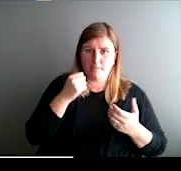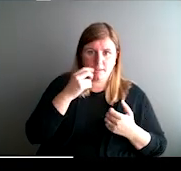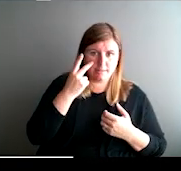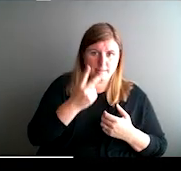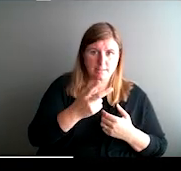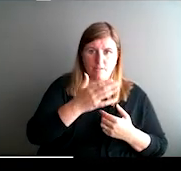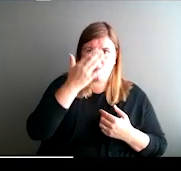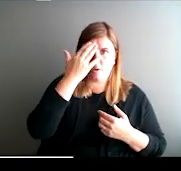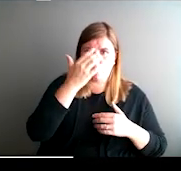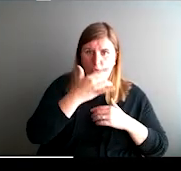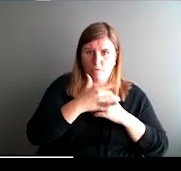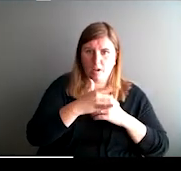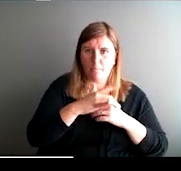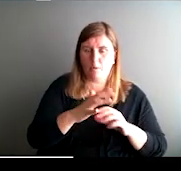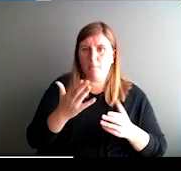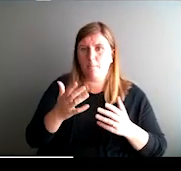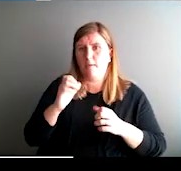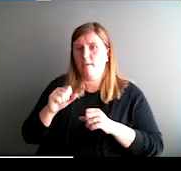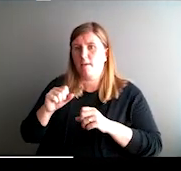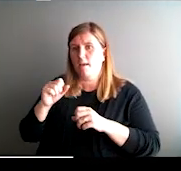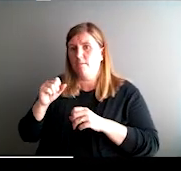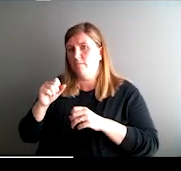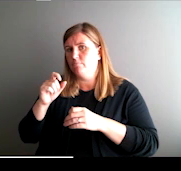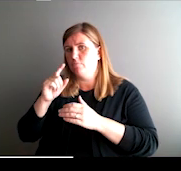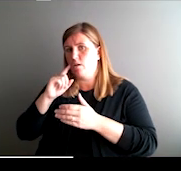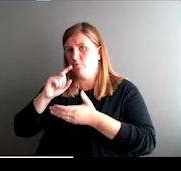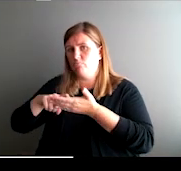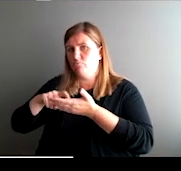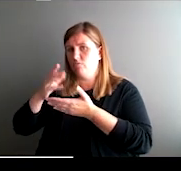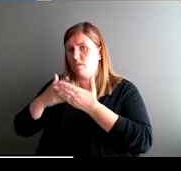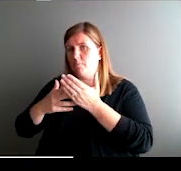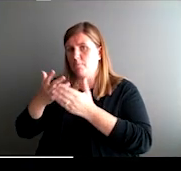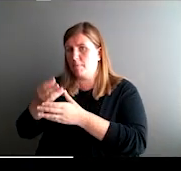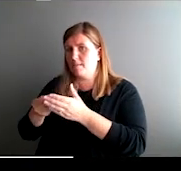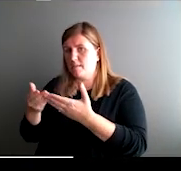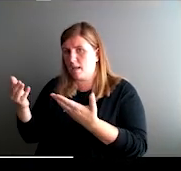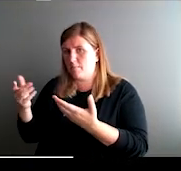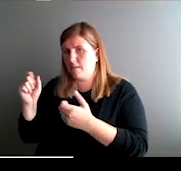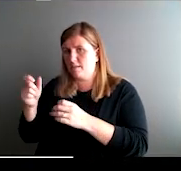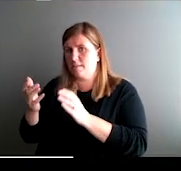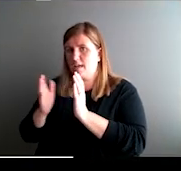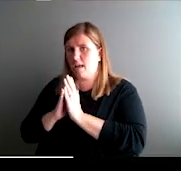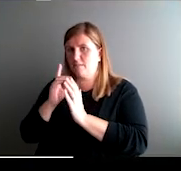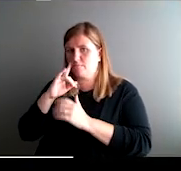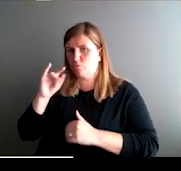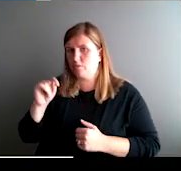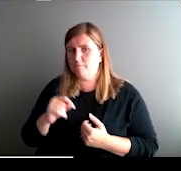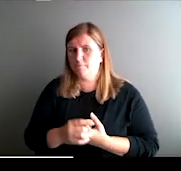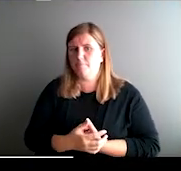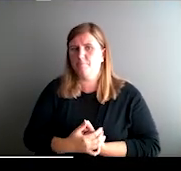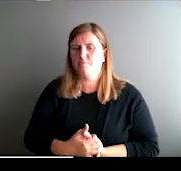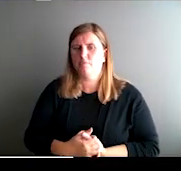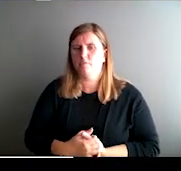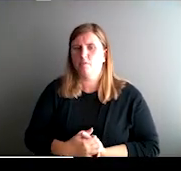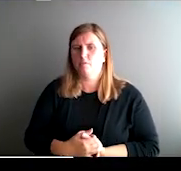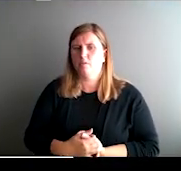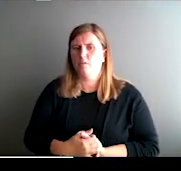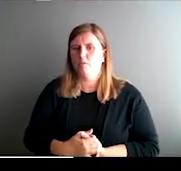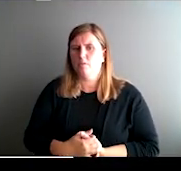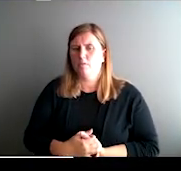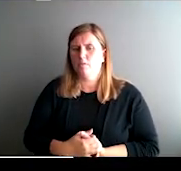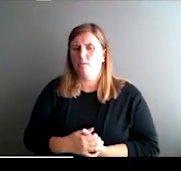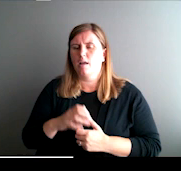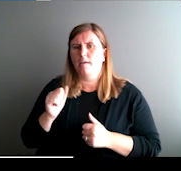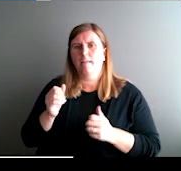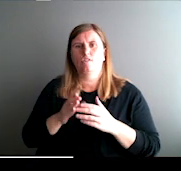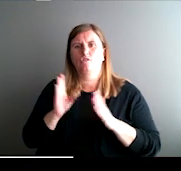know are available, and maybe some missing items if something goes missing and they need to ask for it, they're able to do that. And they